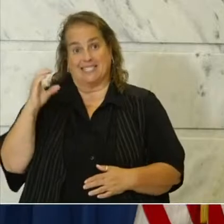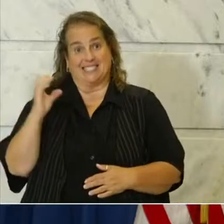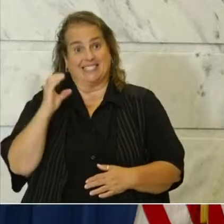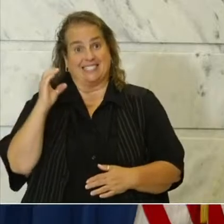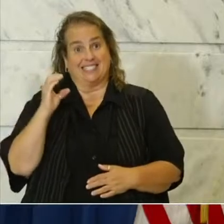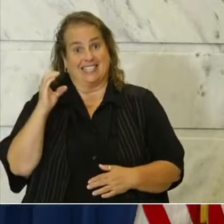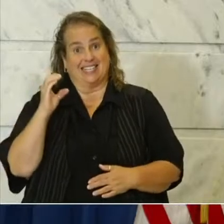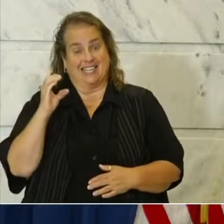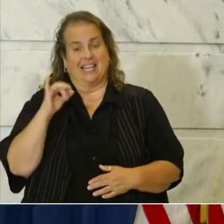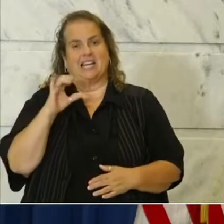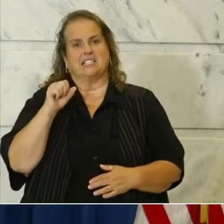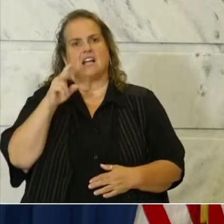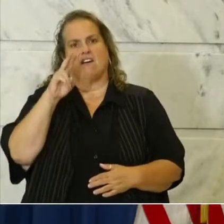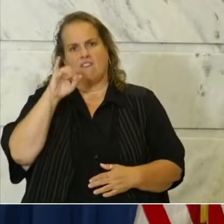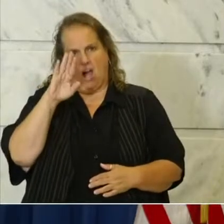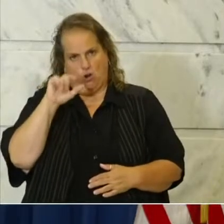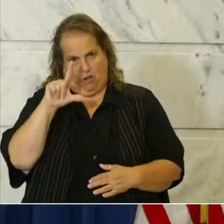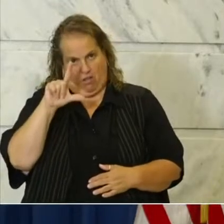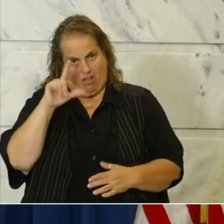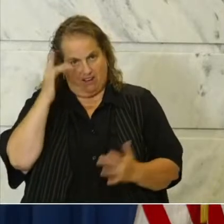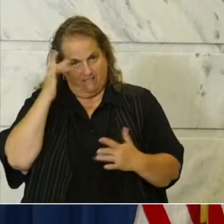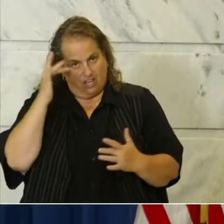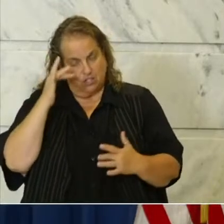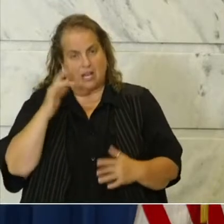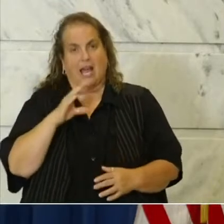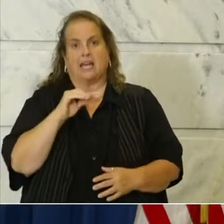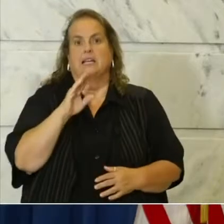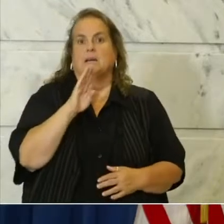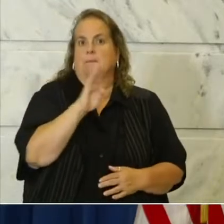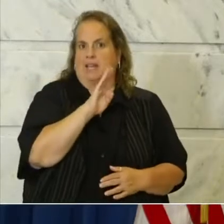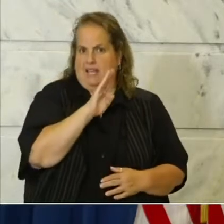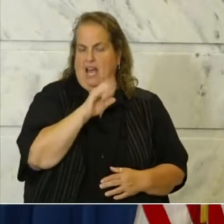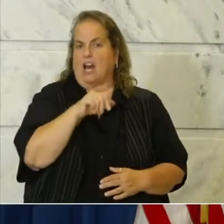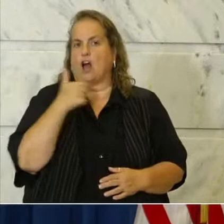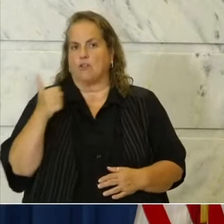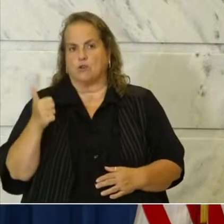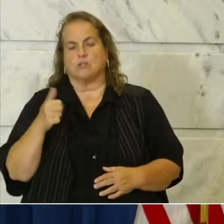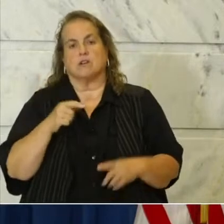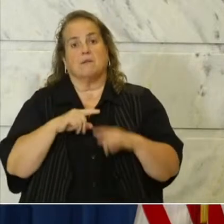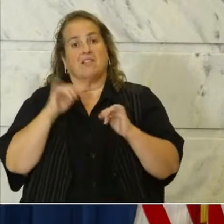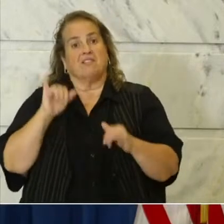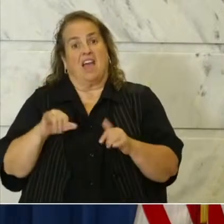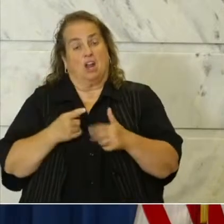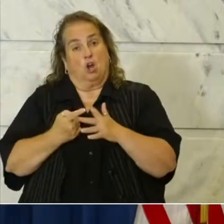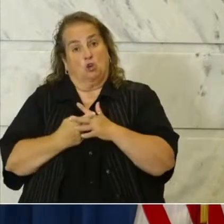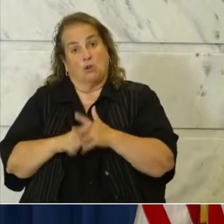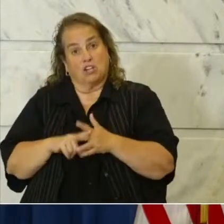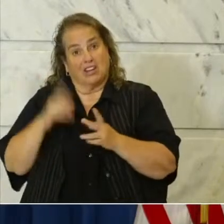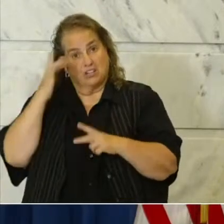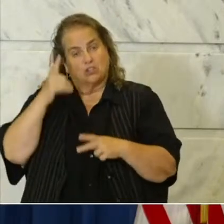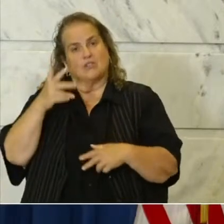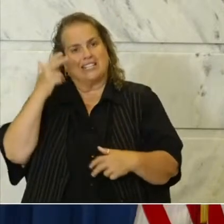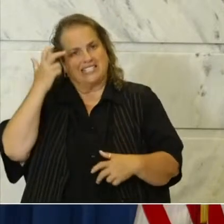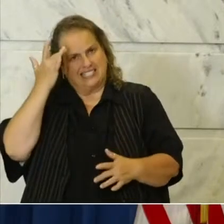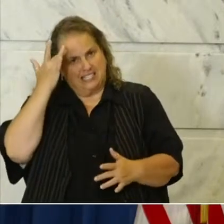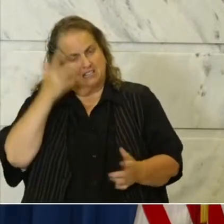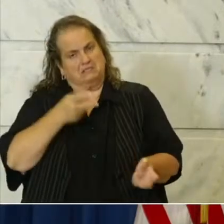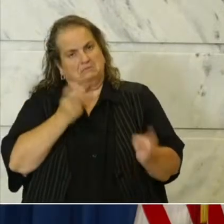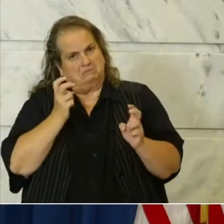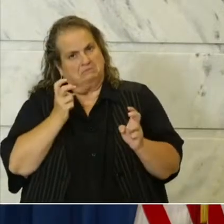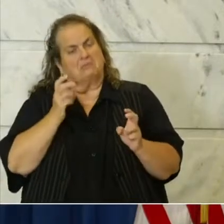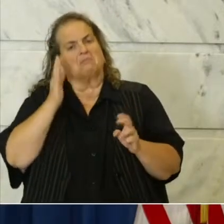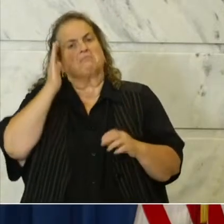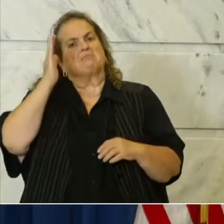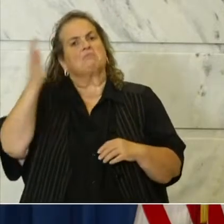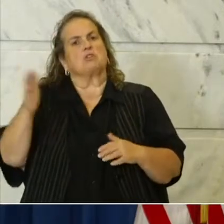is hepatitis B and the other ones. The early illness may have you laid up and sick initially, but then largely your body